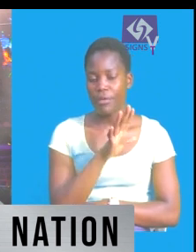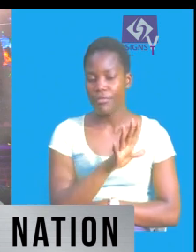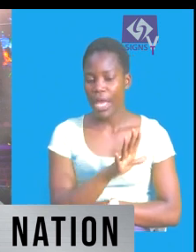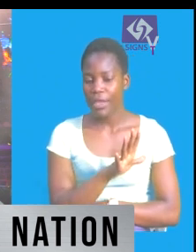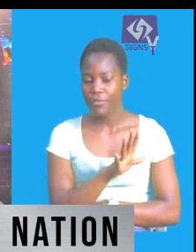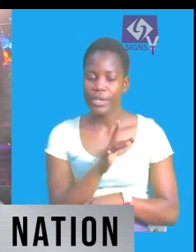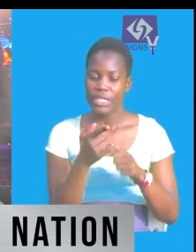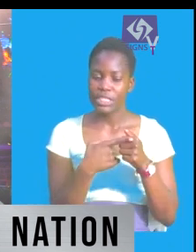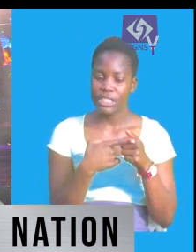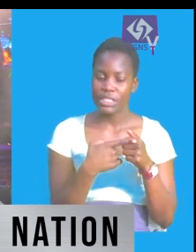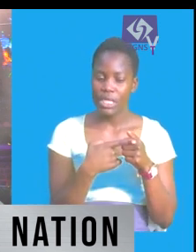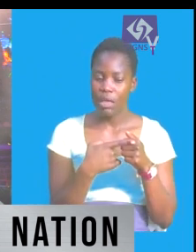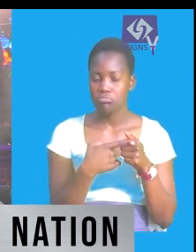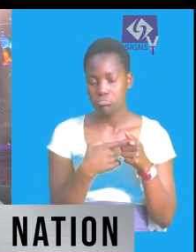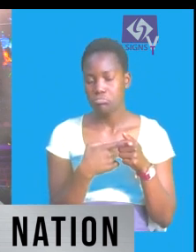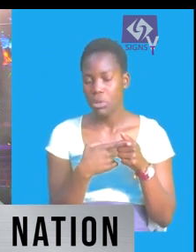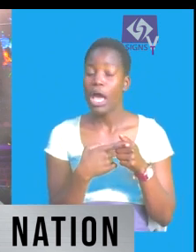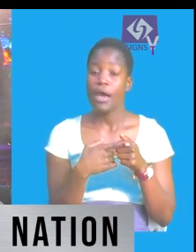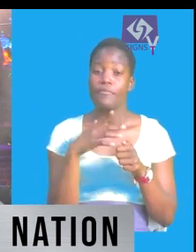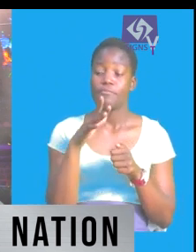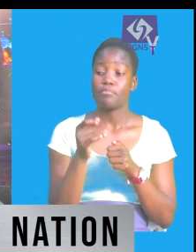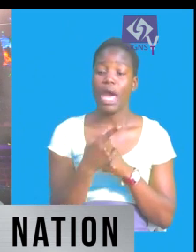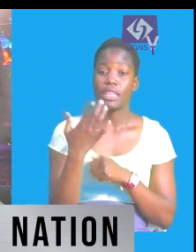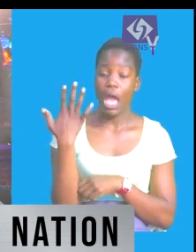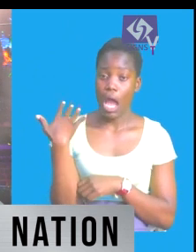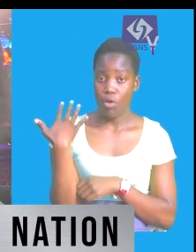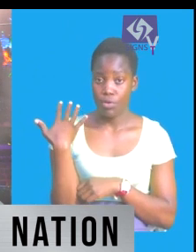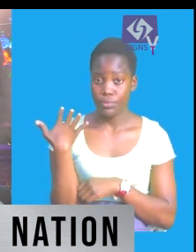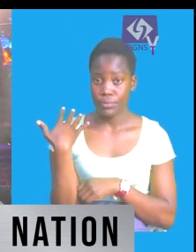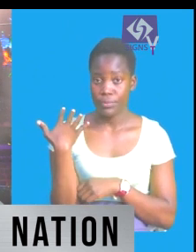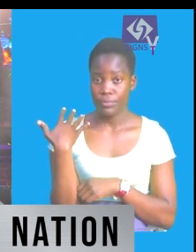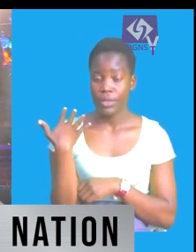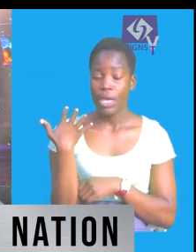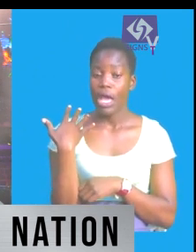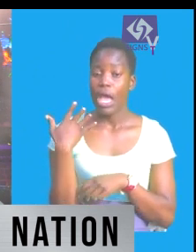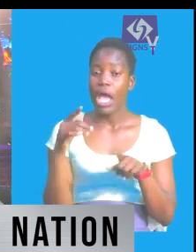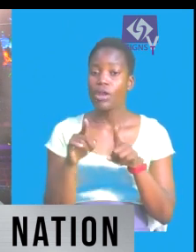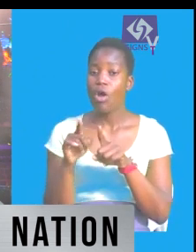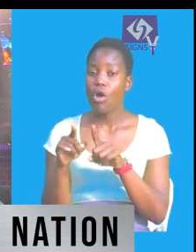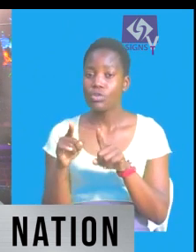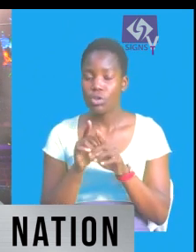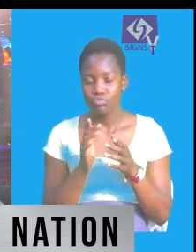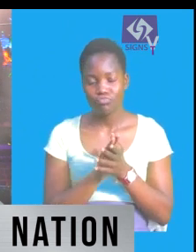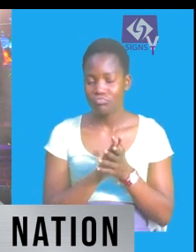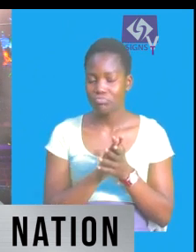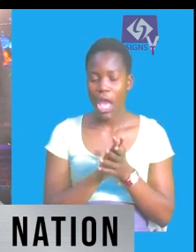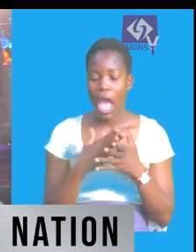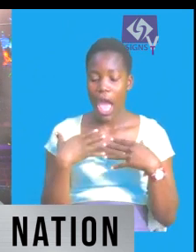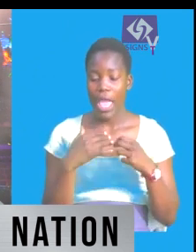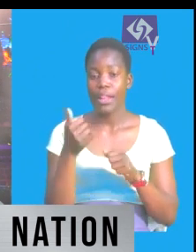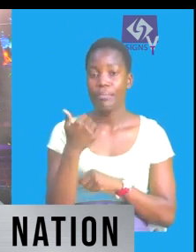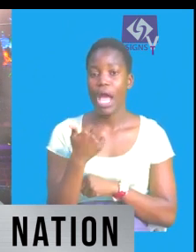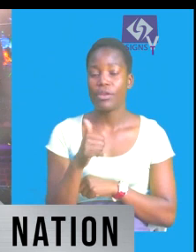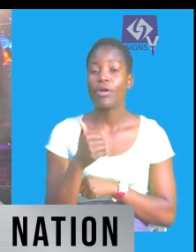under 6 months ago, thereabout, right? And our wounds have not even healed, and then the